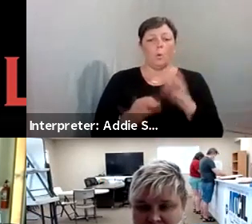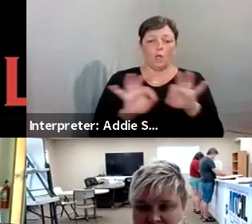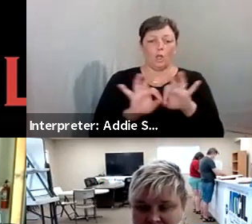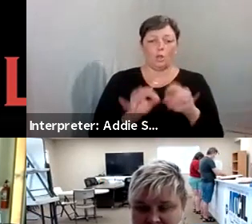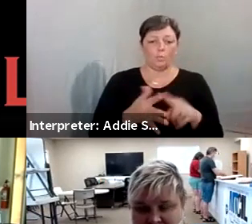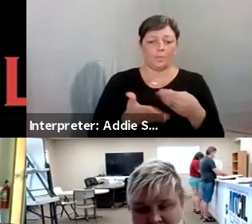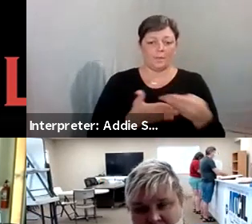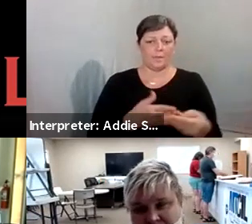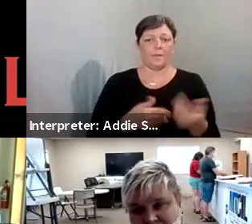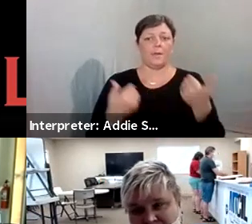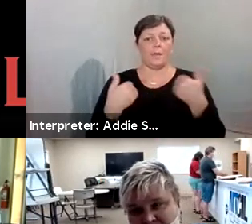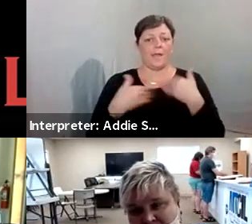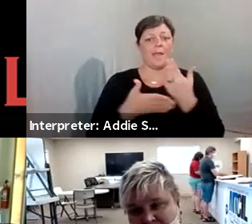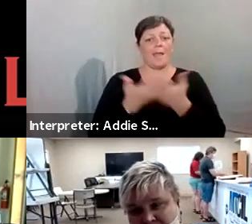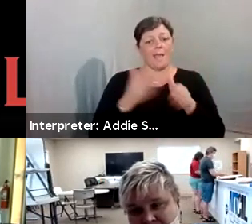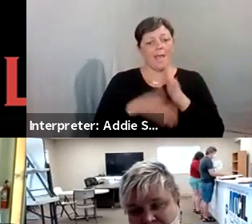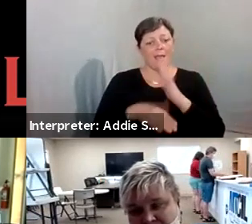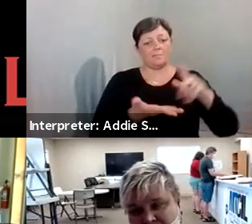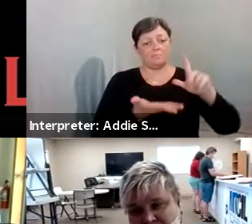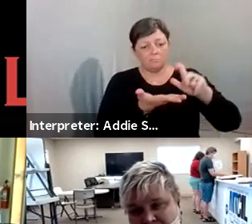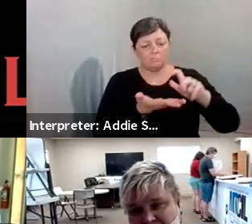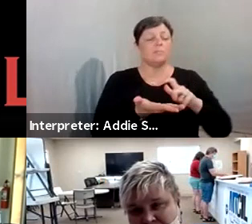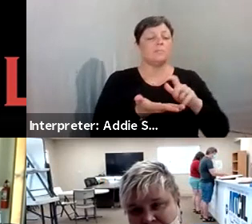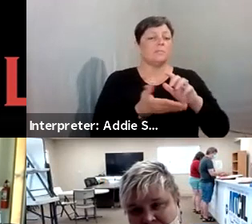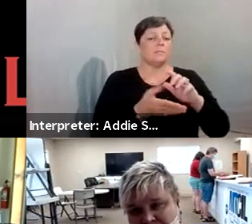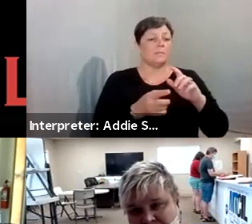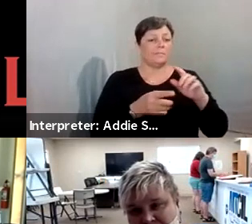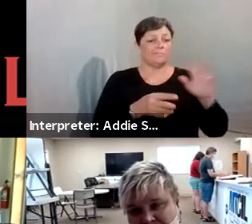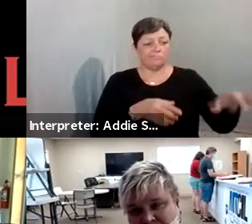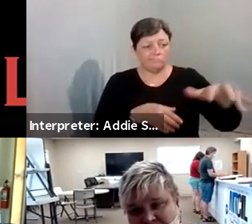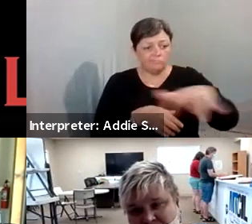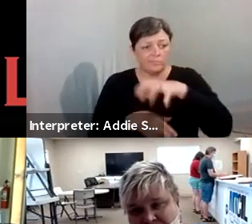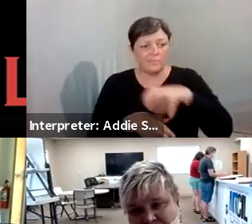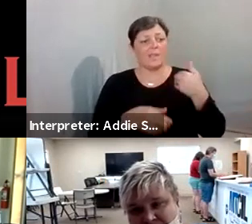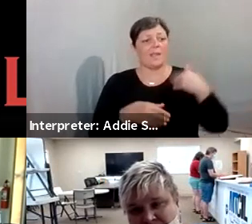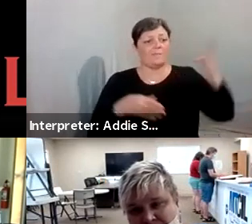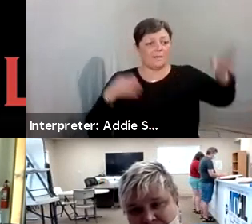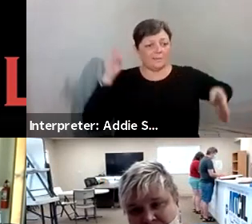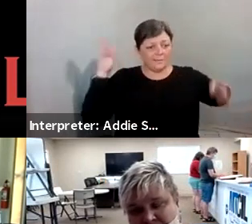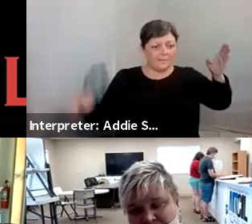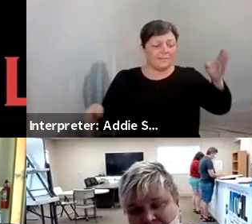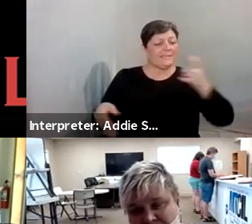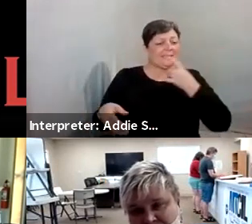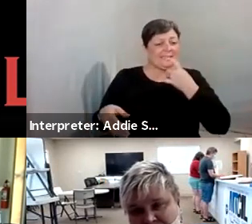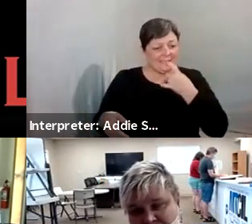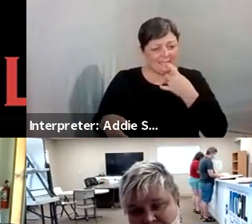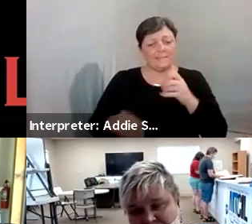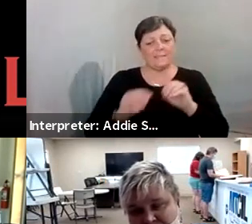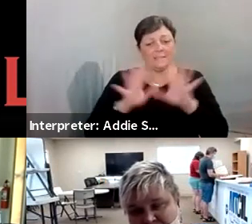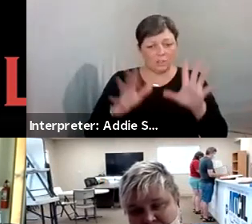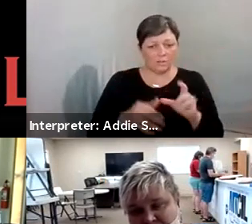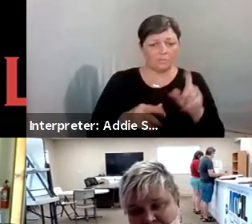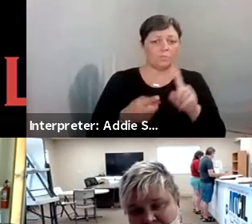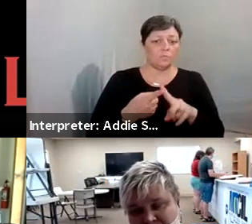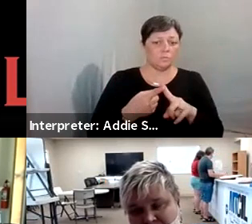have hand sanitizer stations throughout the building. We have plexiglass barriers, so to